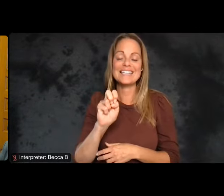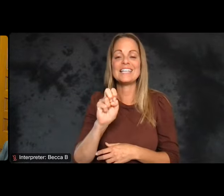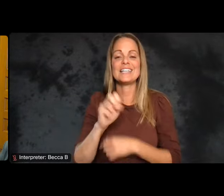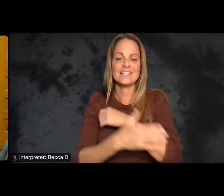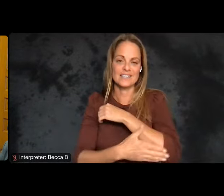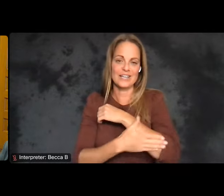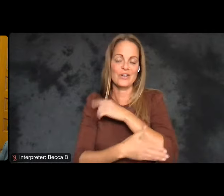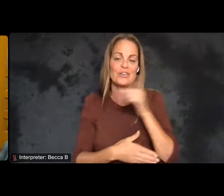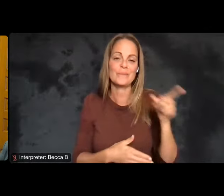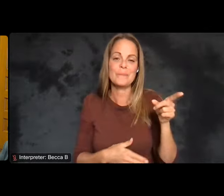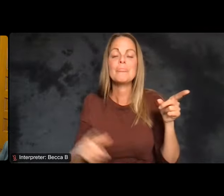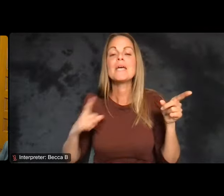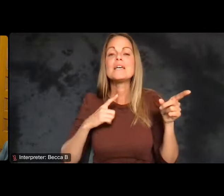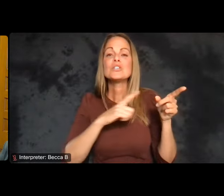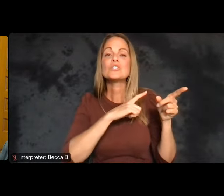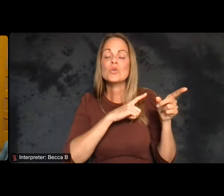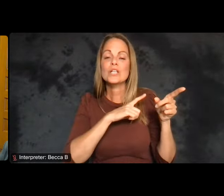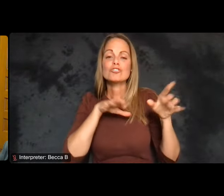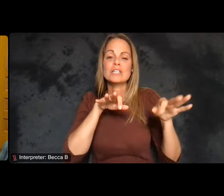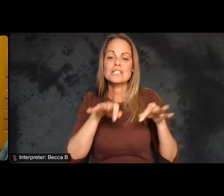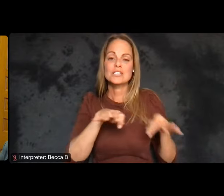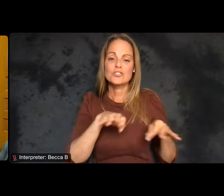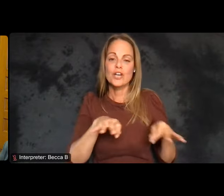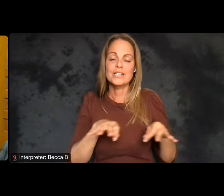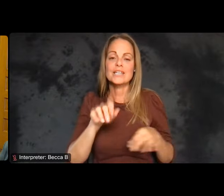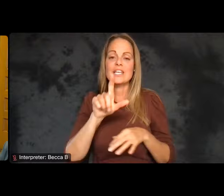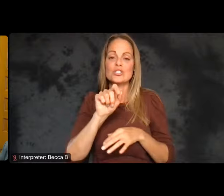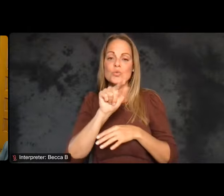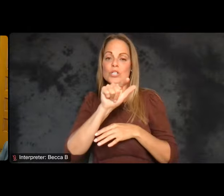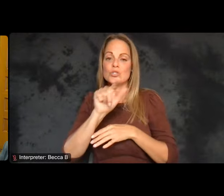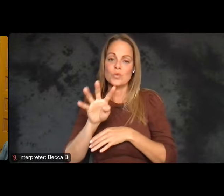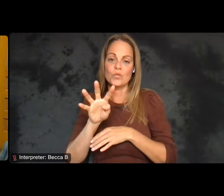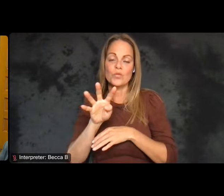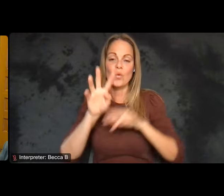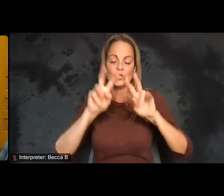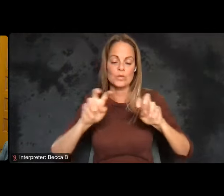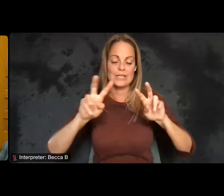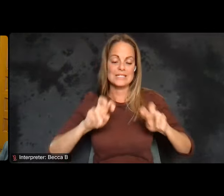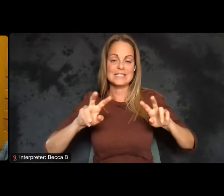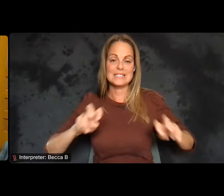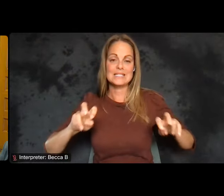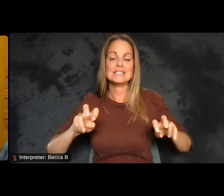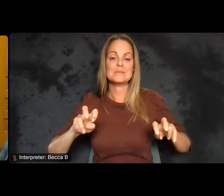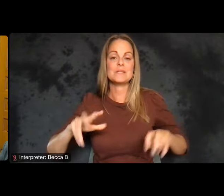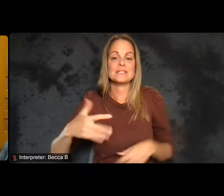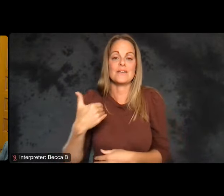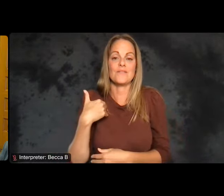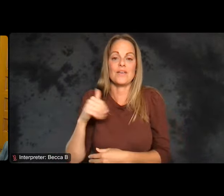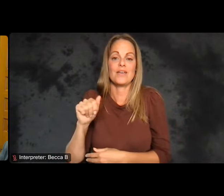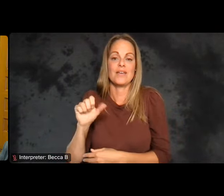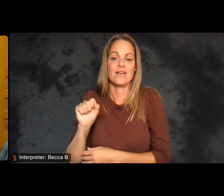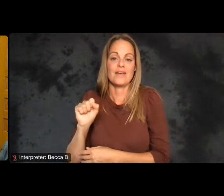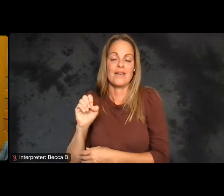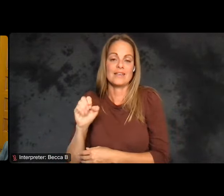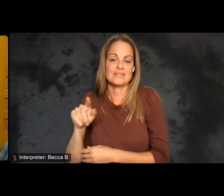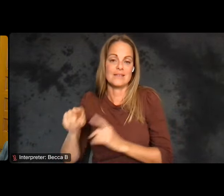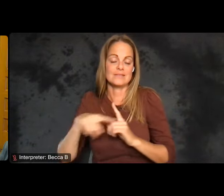the legislature directed in 2024 to do an assessment of our assets in Salina with consideration